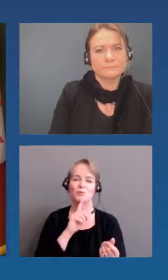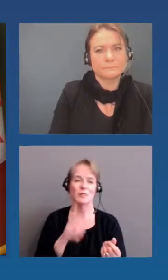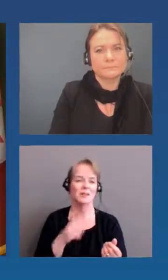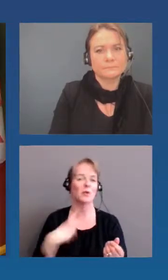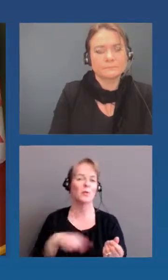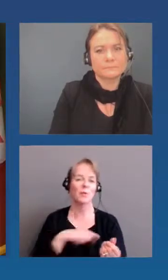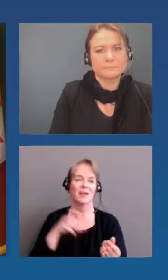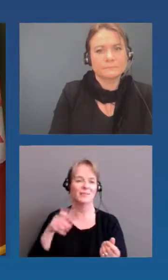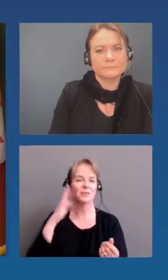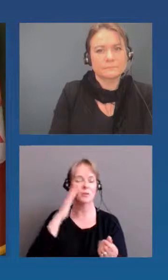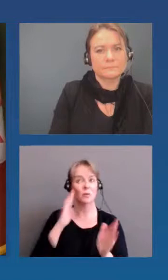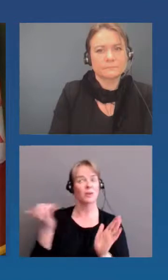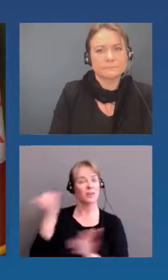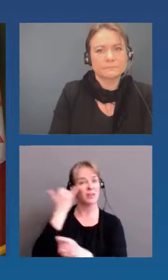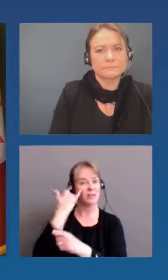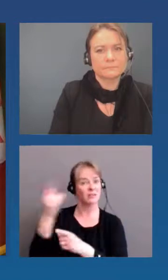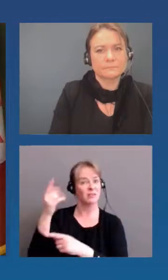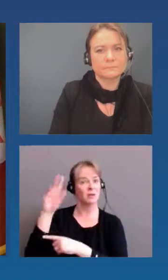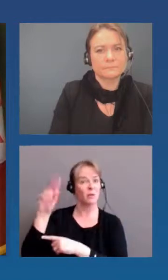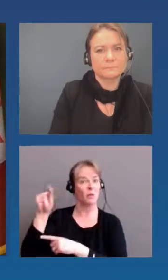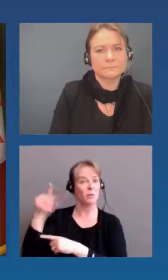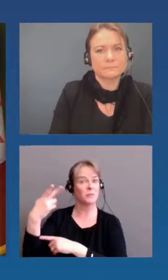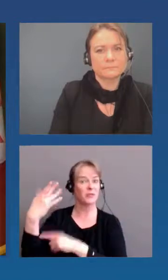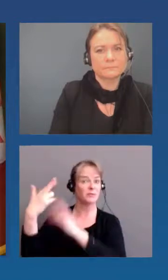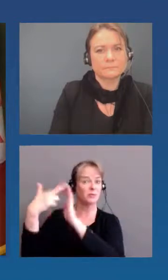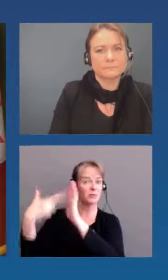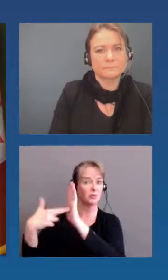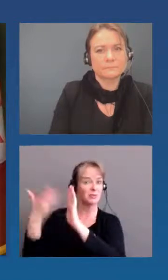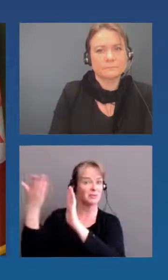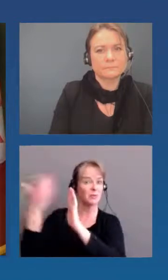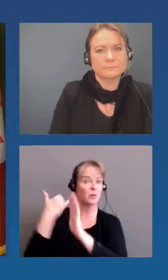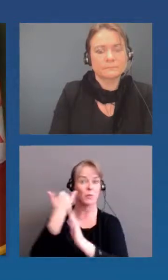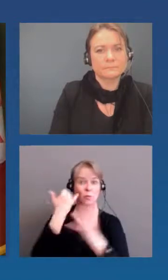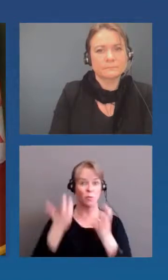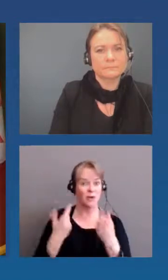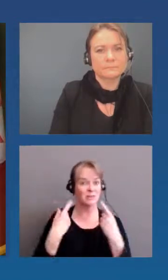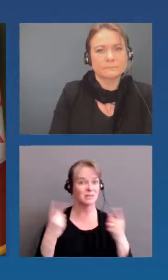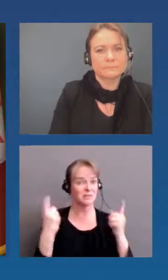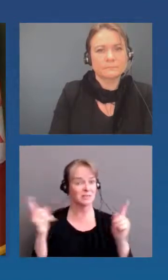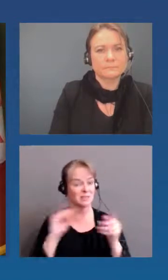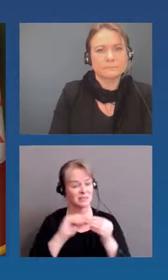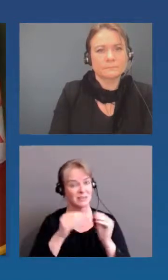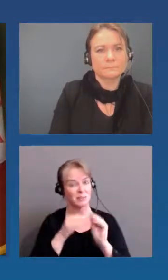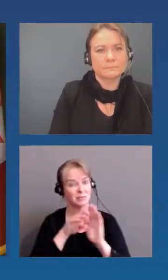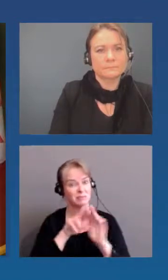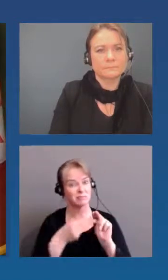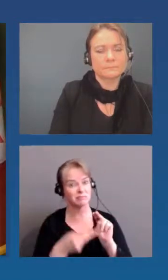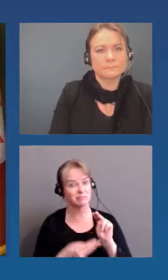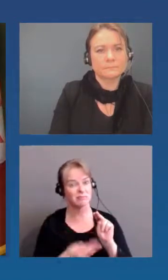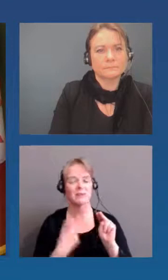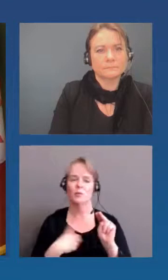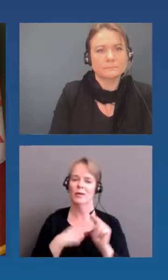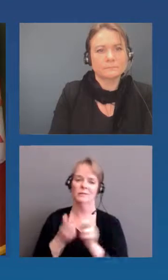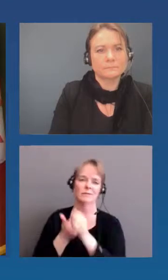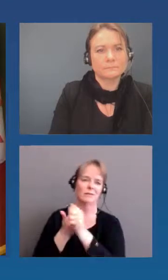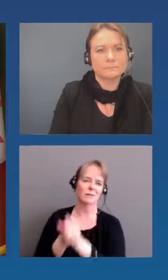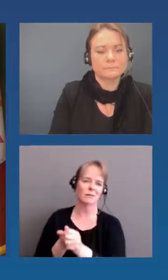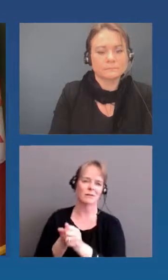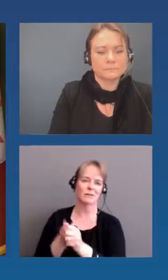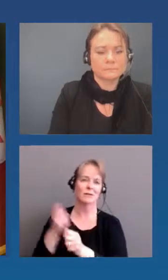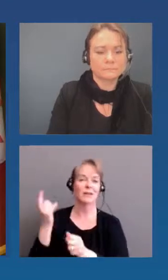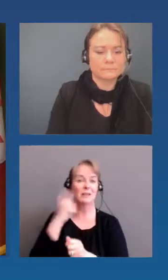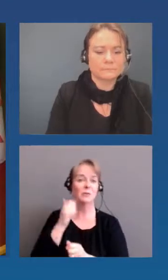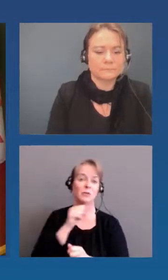to follow the public health rules. And if we don't, yeah, we're going to intervene when we see that, but it's not enforcement that's going to solve this